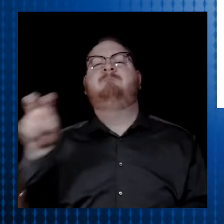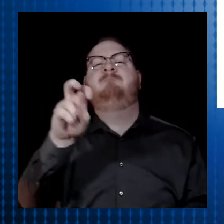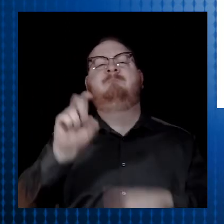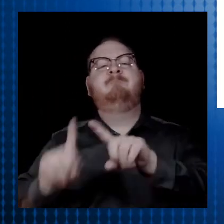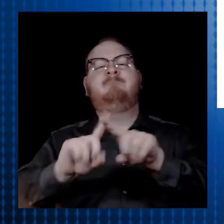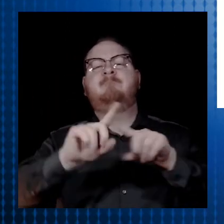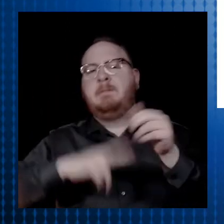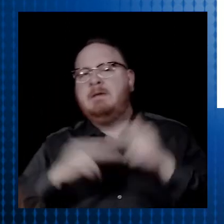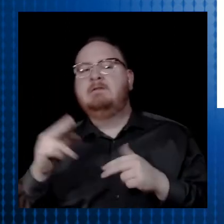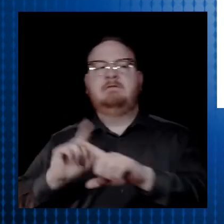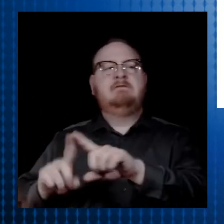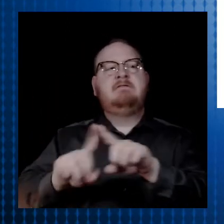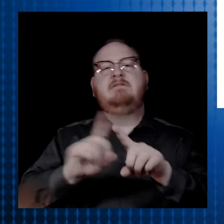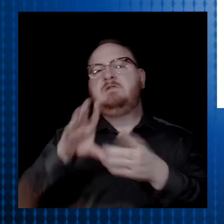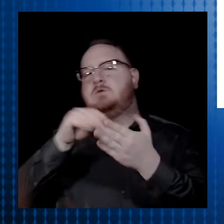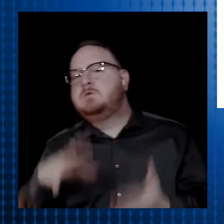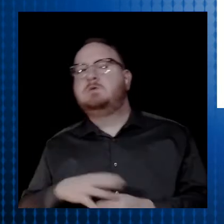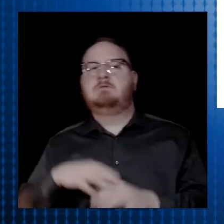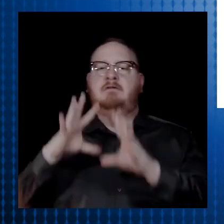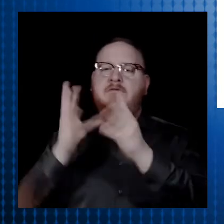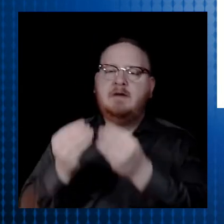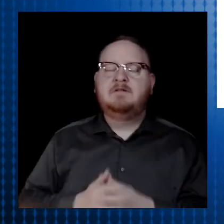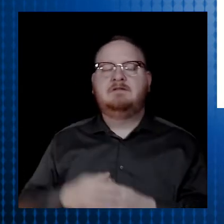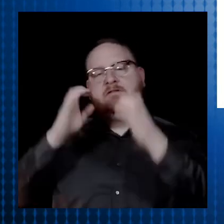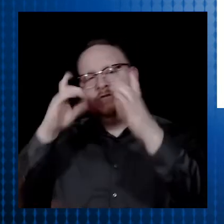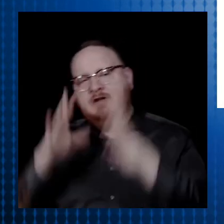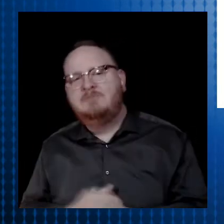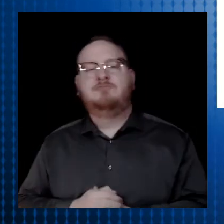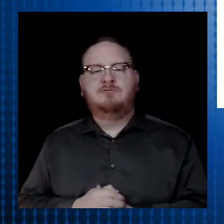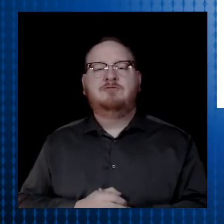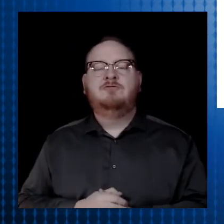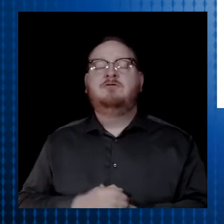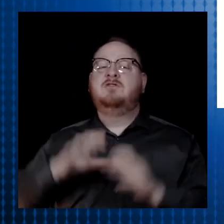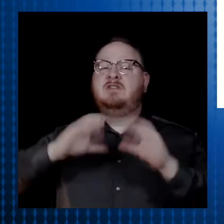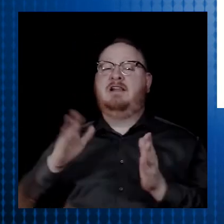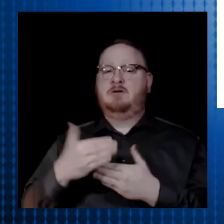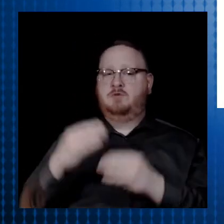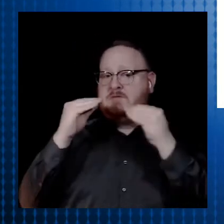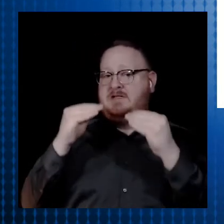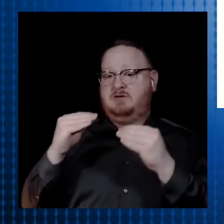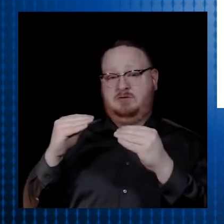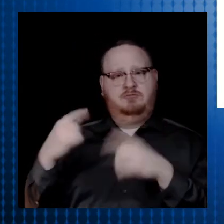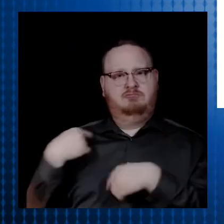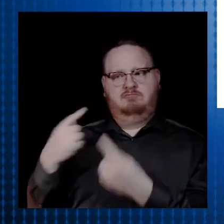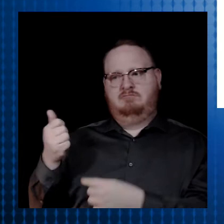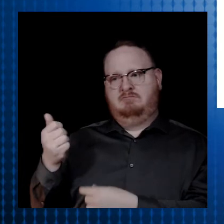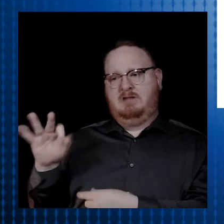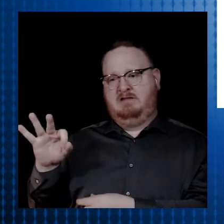students, families, and educators. She was a classroom instructor from 1994